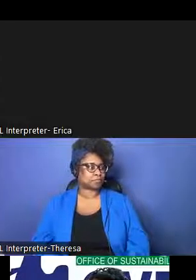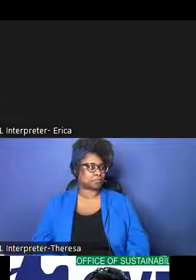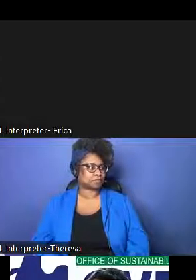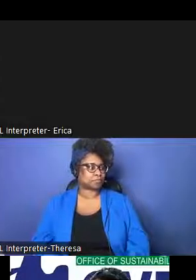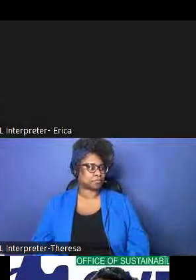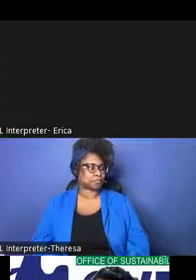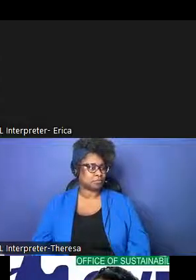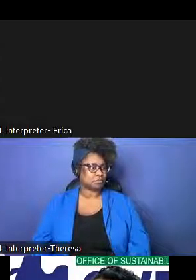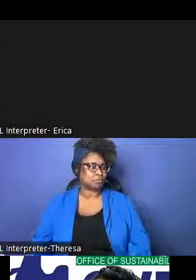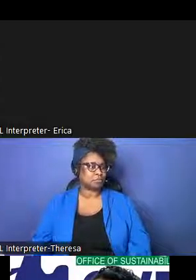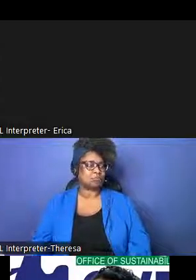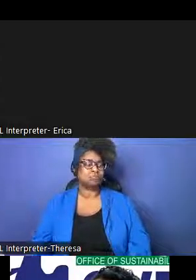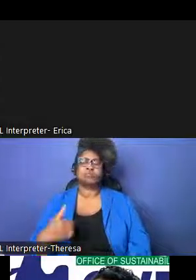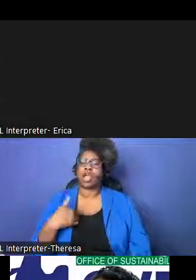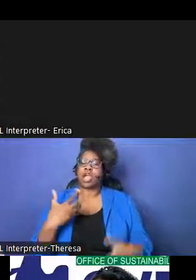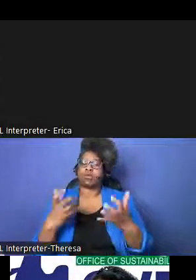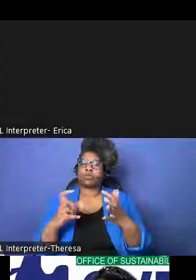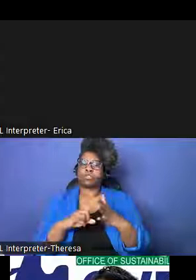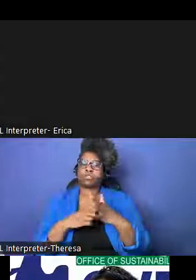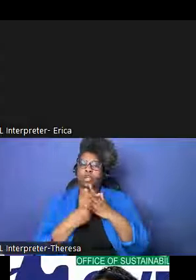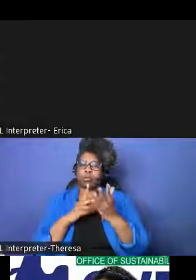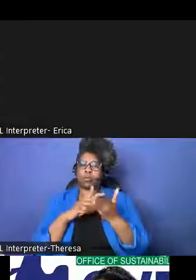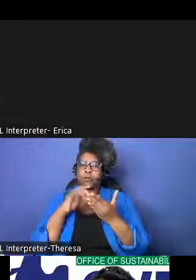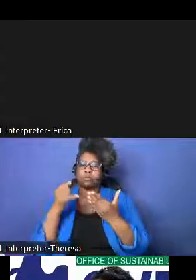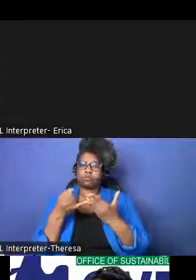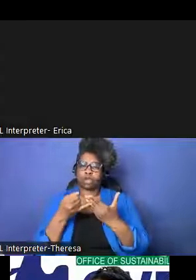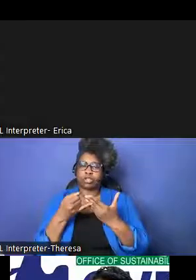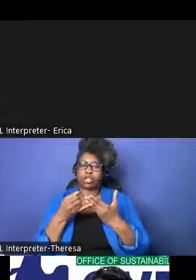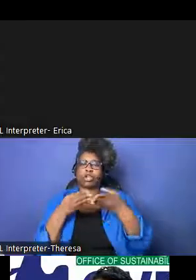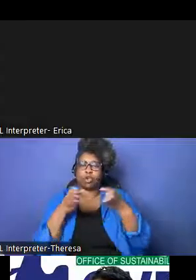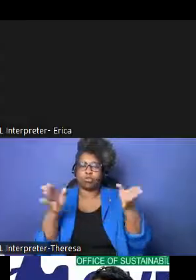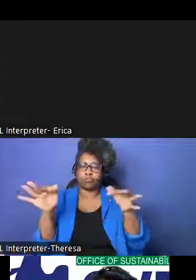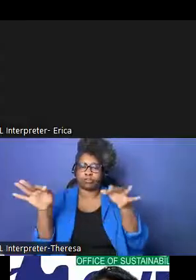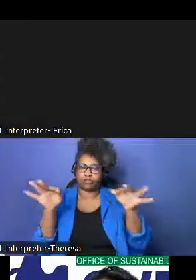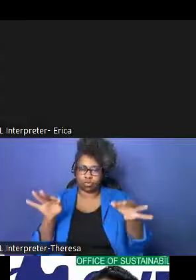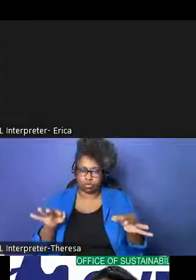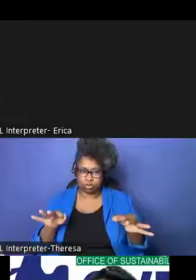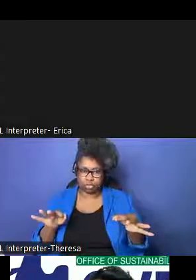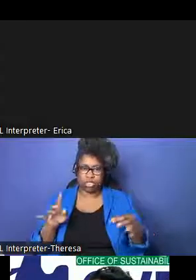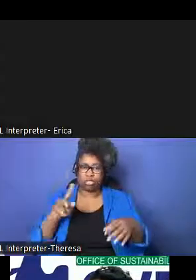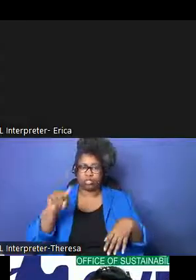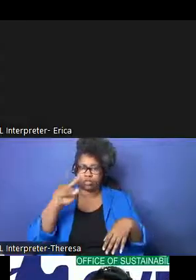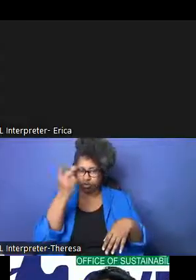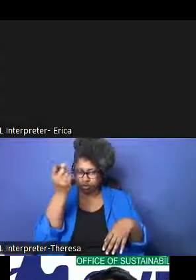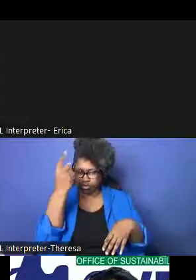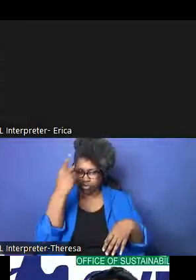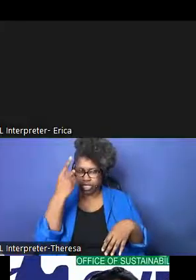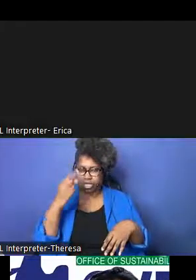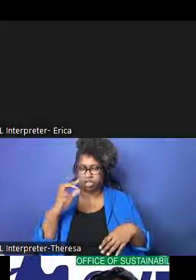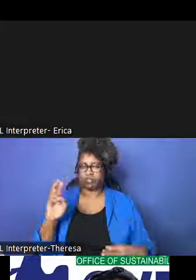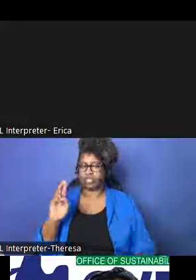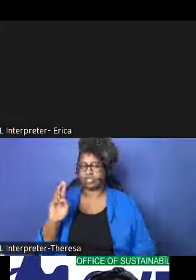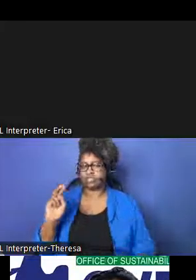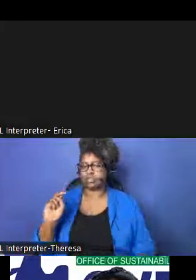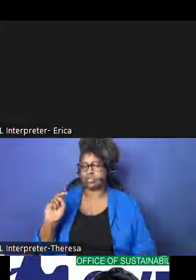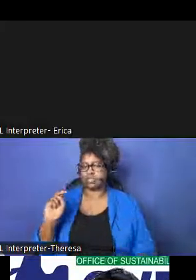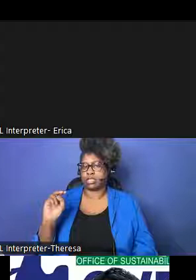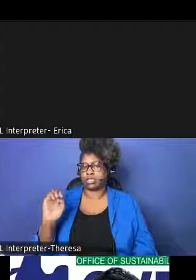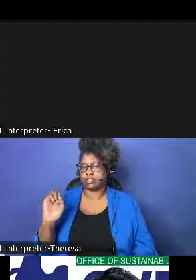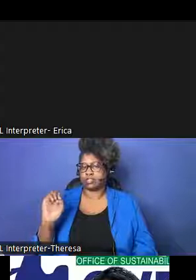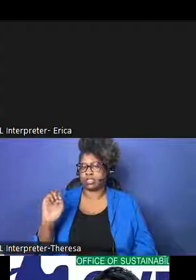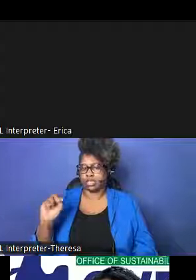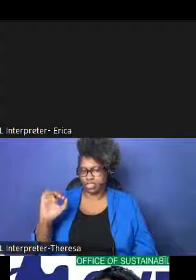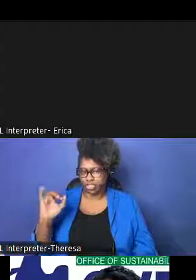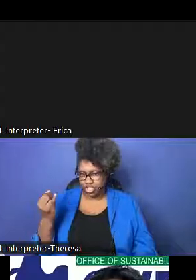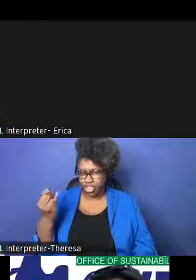So I want to start with a little bit of a project overview to give you a sense for what the Resilient Northeastern NJ initiative is.